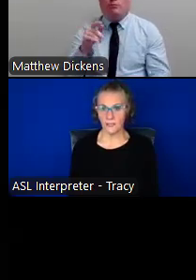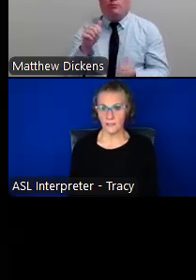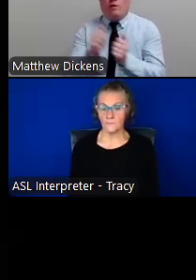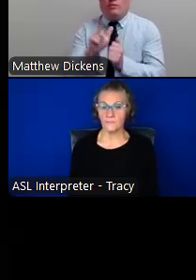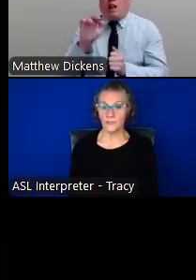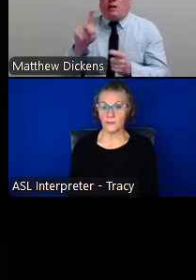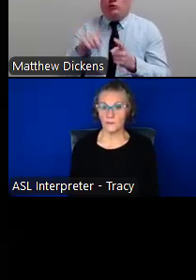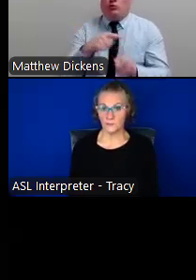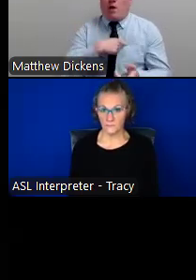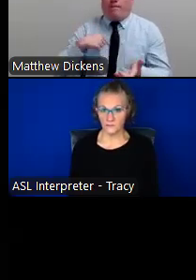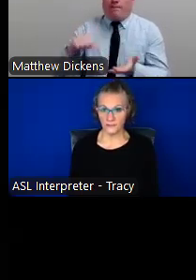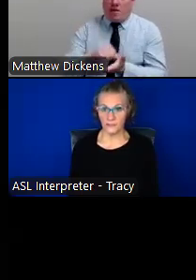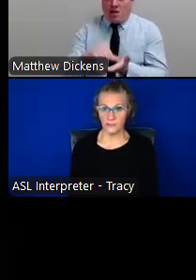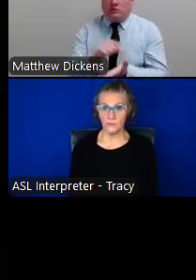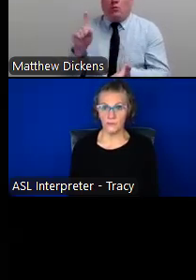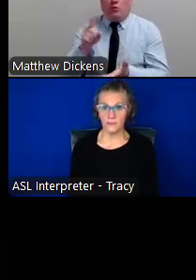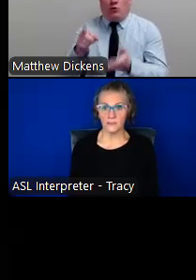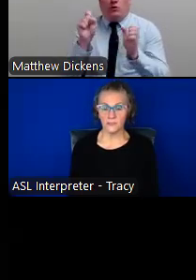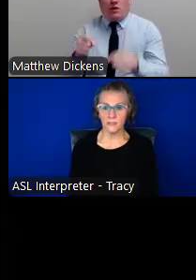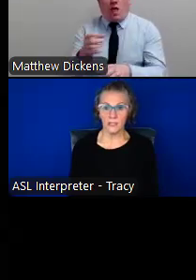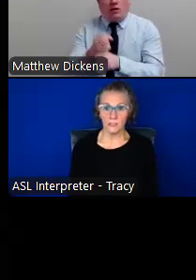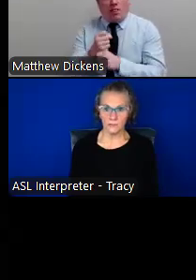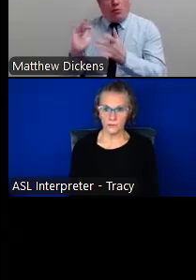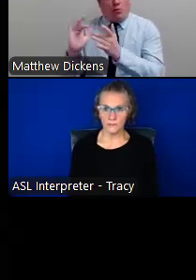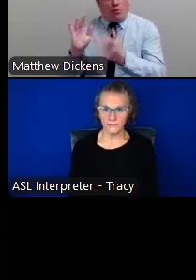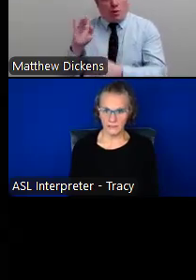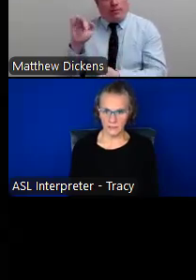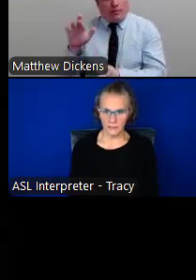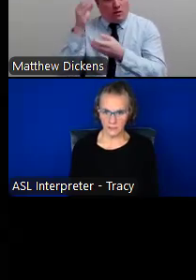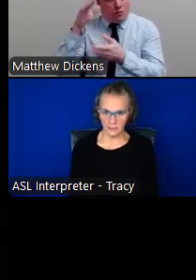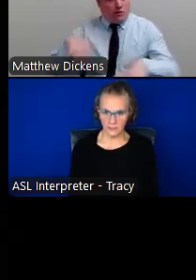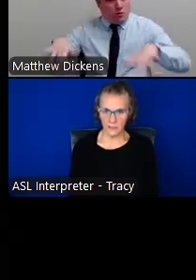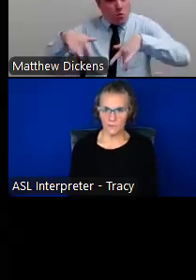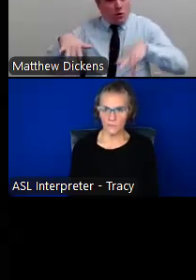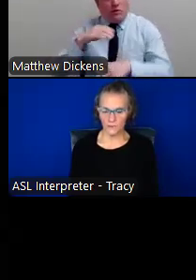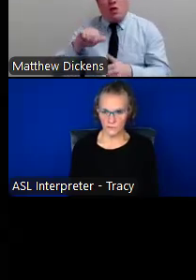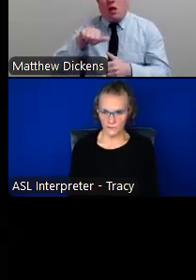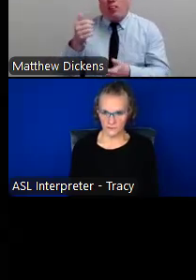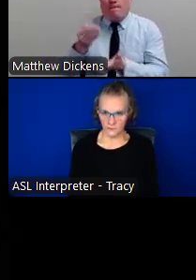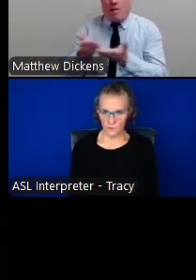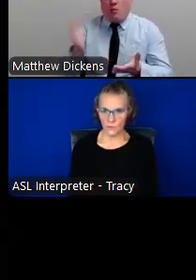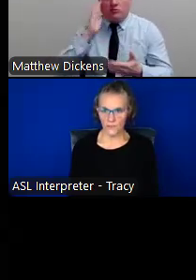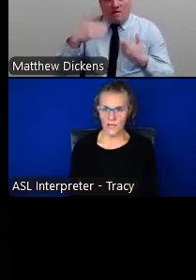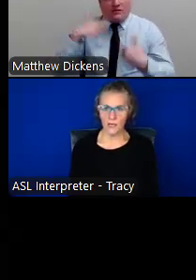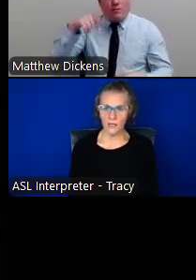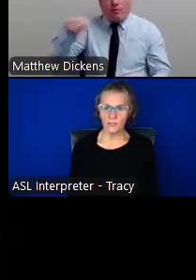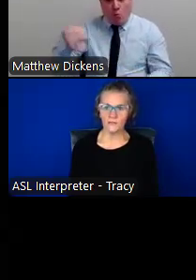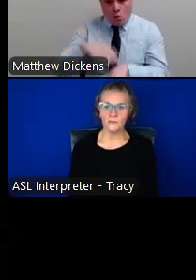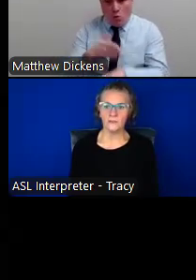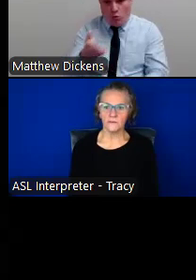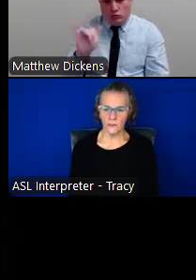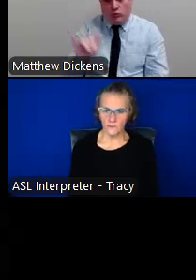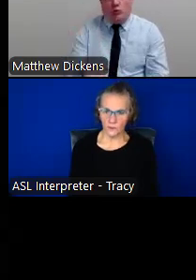the webinar is completed, you will get a Zoom link where you can see a recording